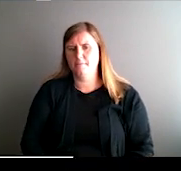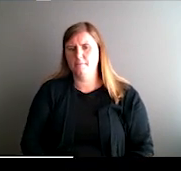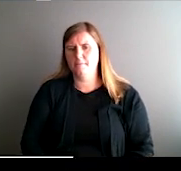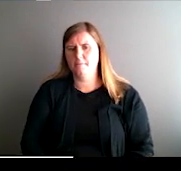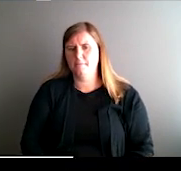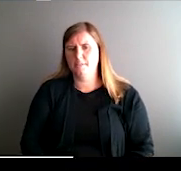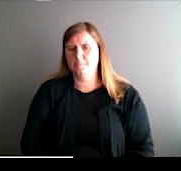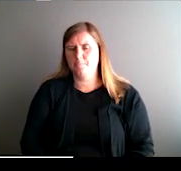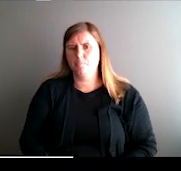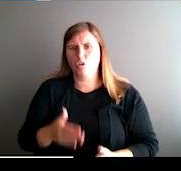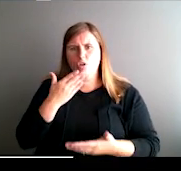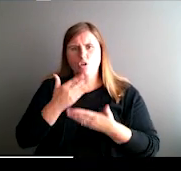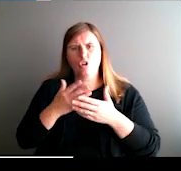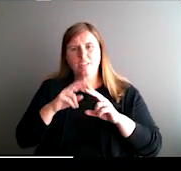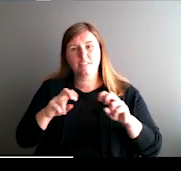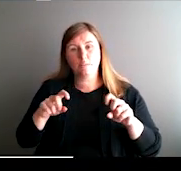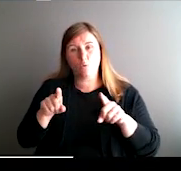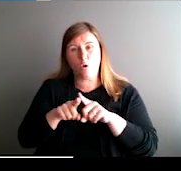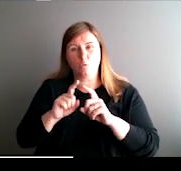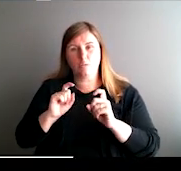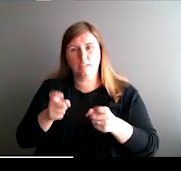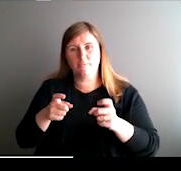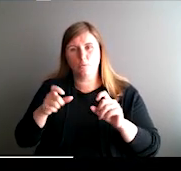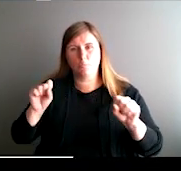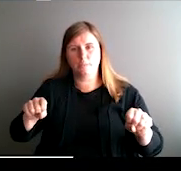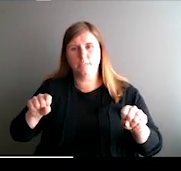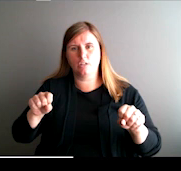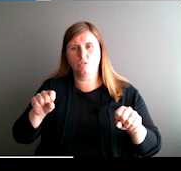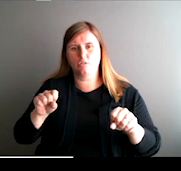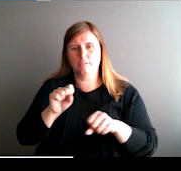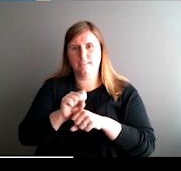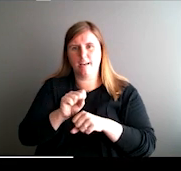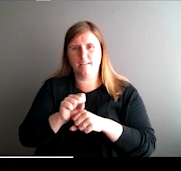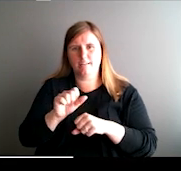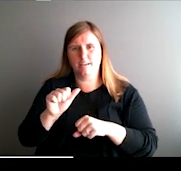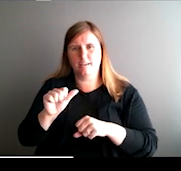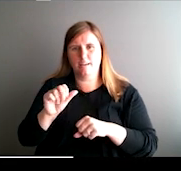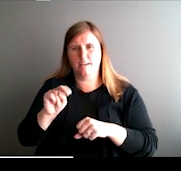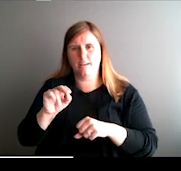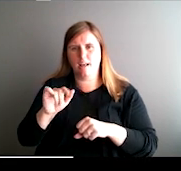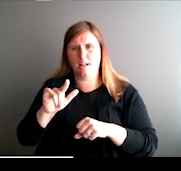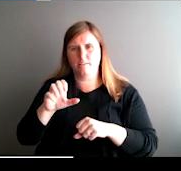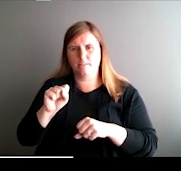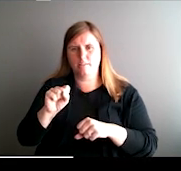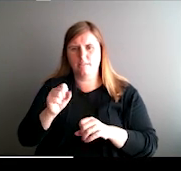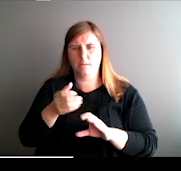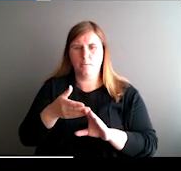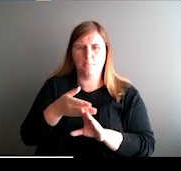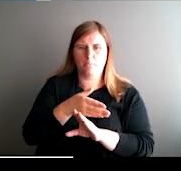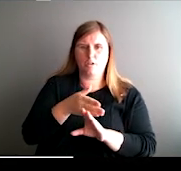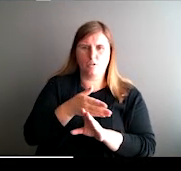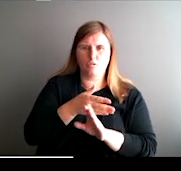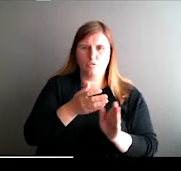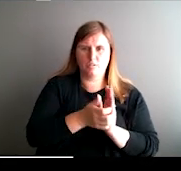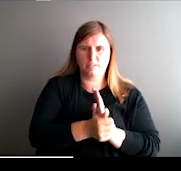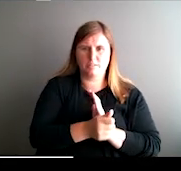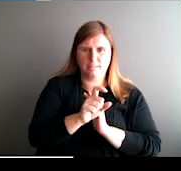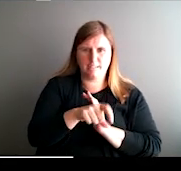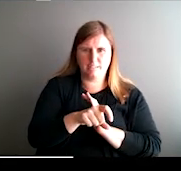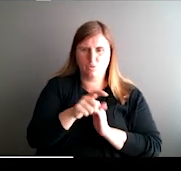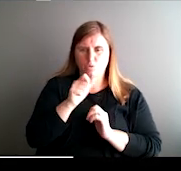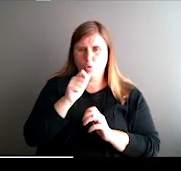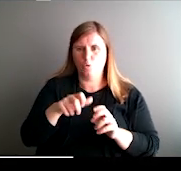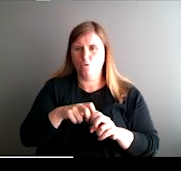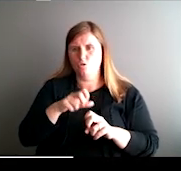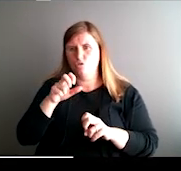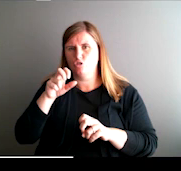A good assessment will also give you a potential task analysis. It will identify precursor skills necessary so that you don't jump up